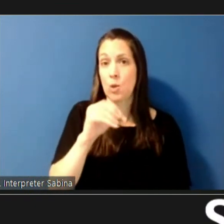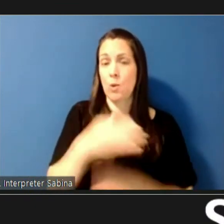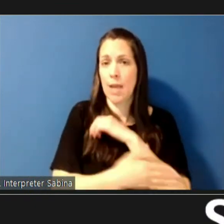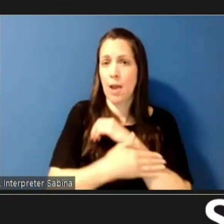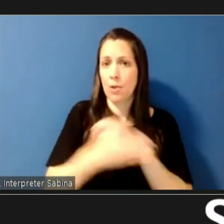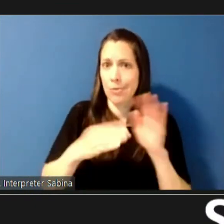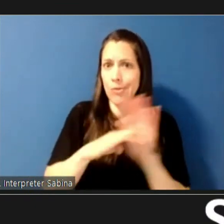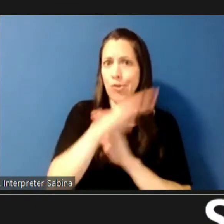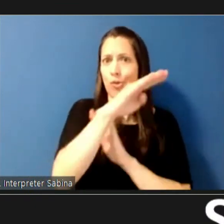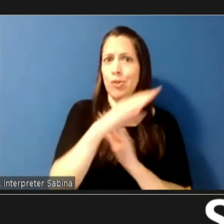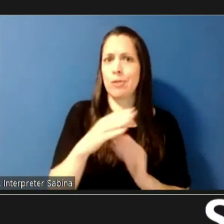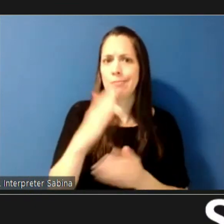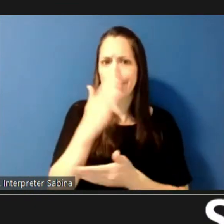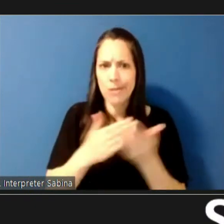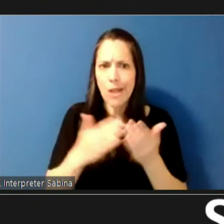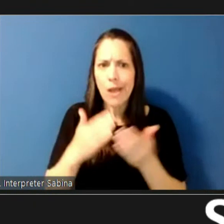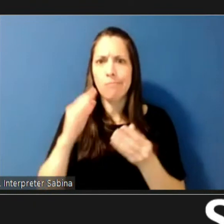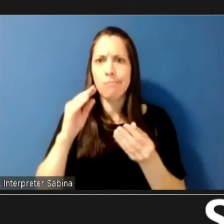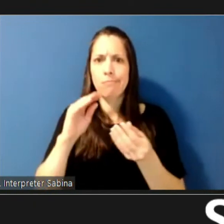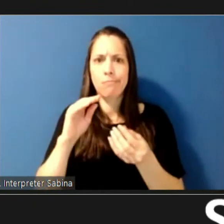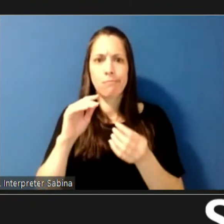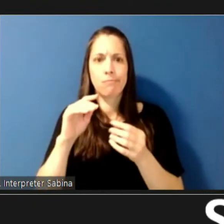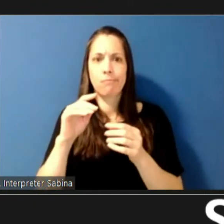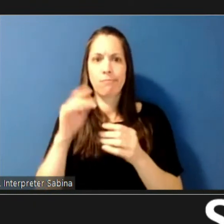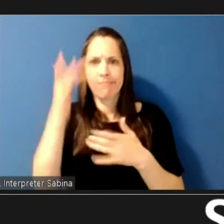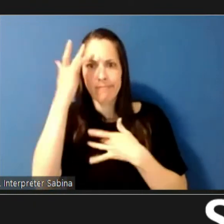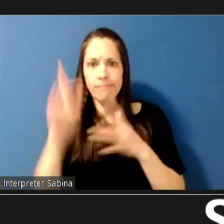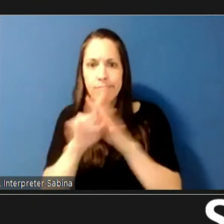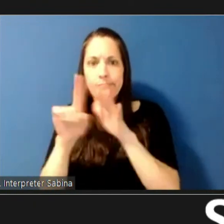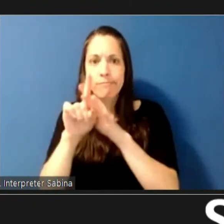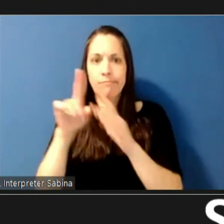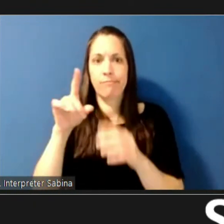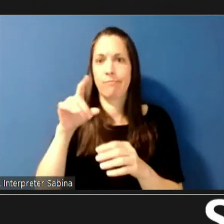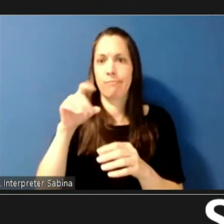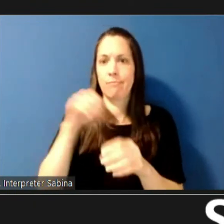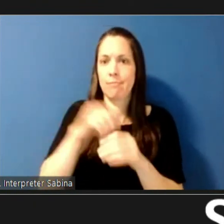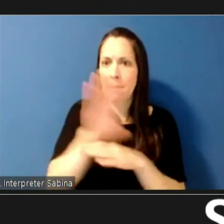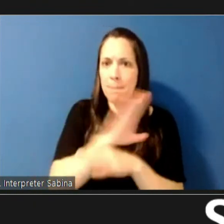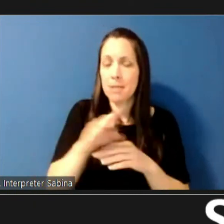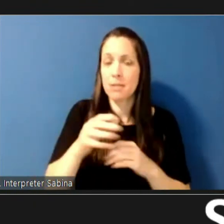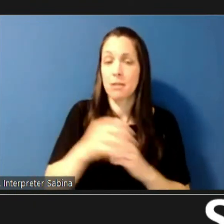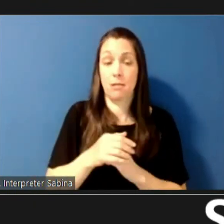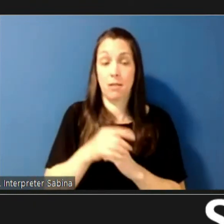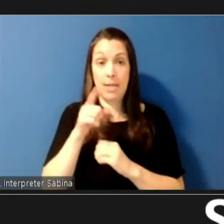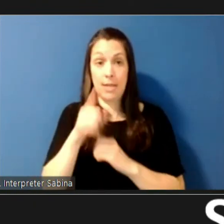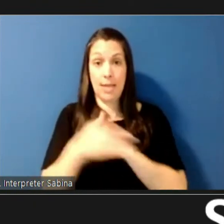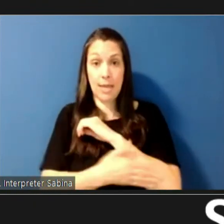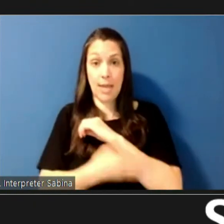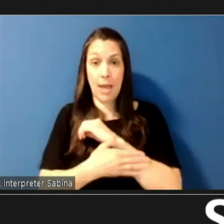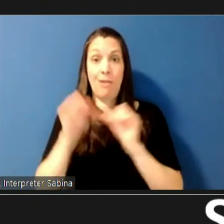few businesses, will the county still be allowed to impose restrictions?